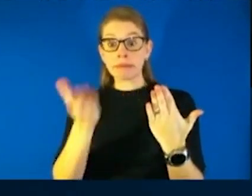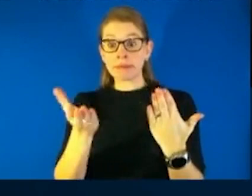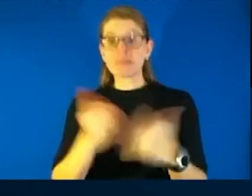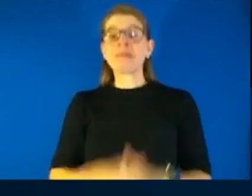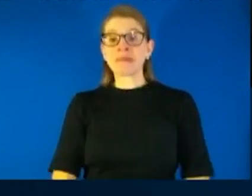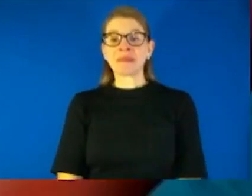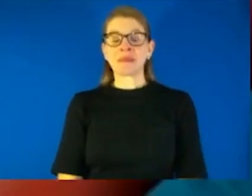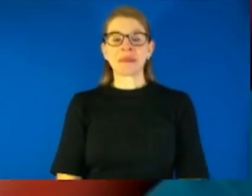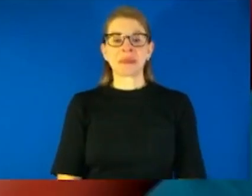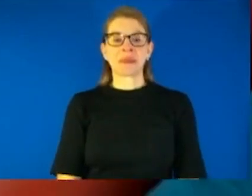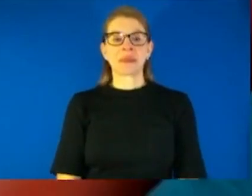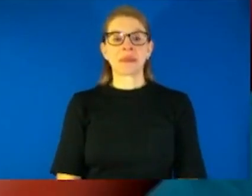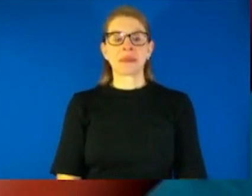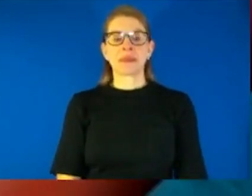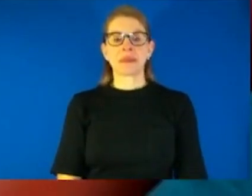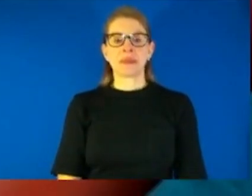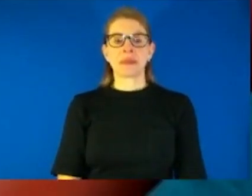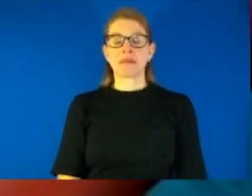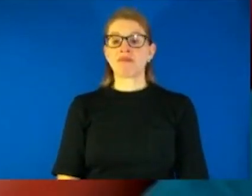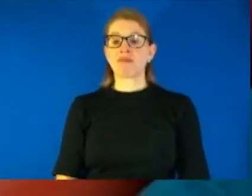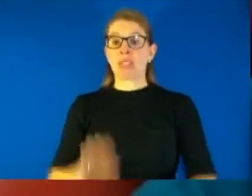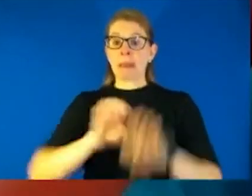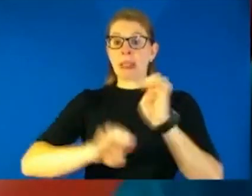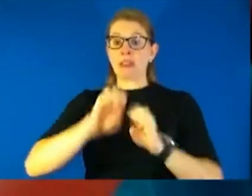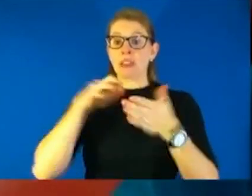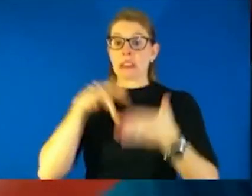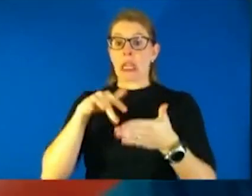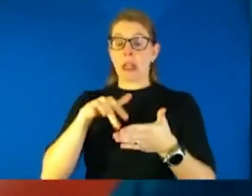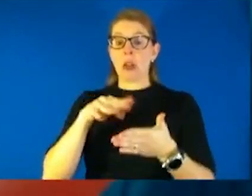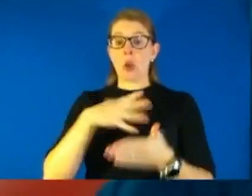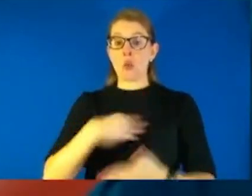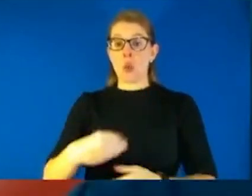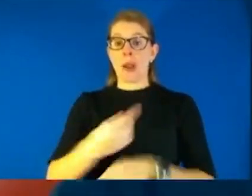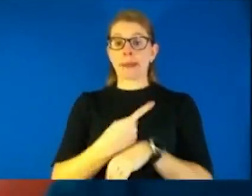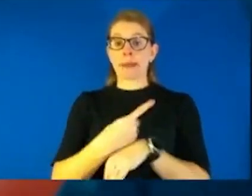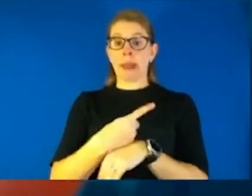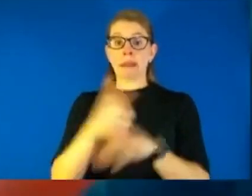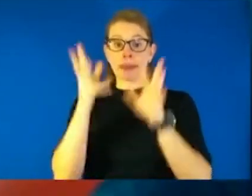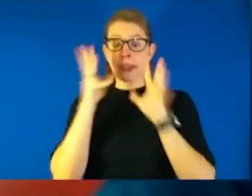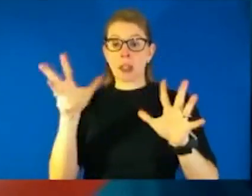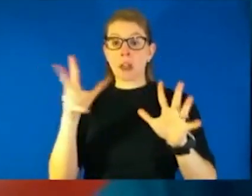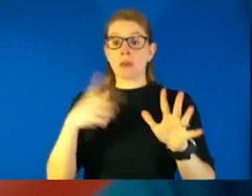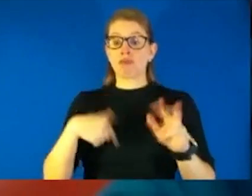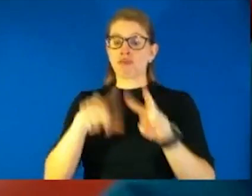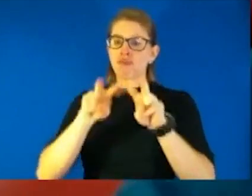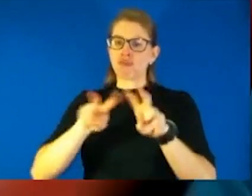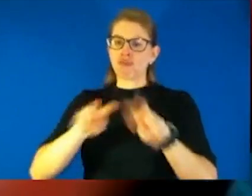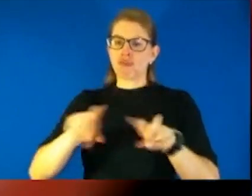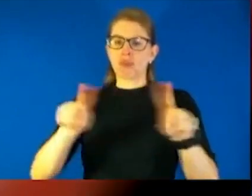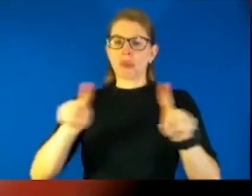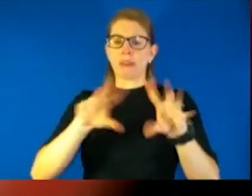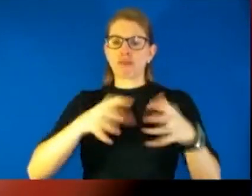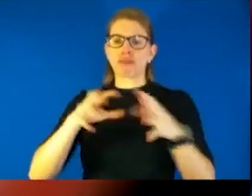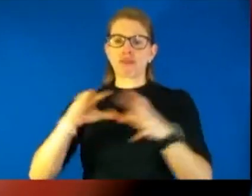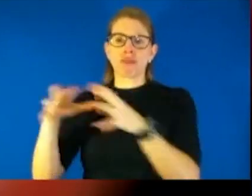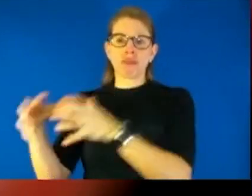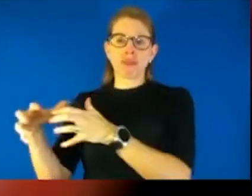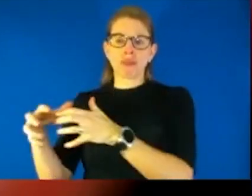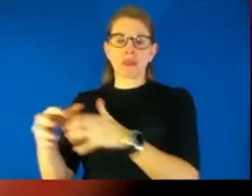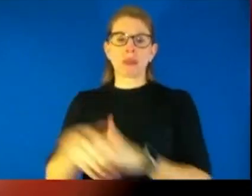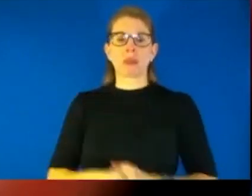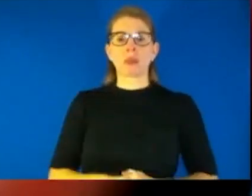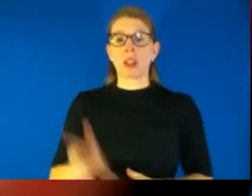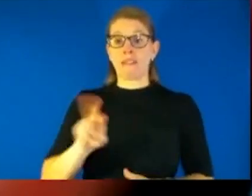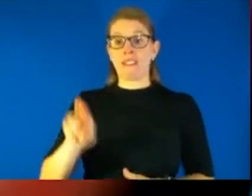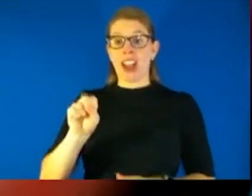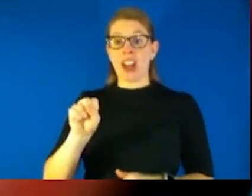Okay, we have done experimental studies in white-tailed deer, and we looked at the different compartments where this virus